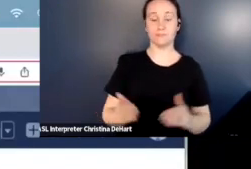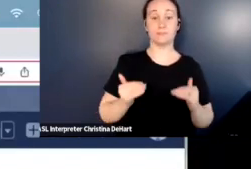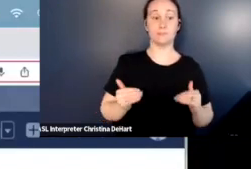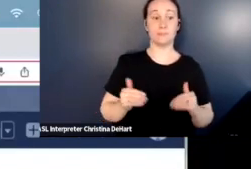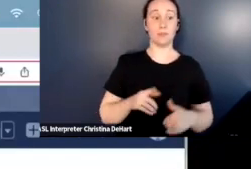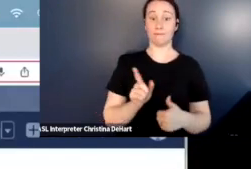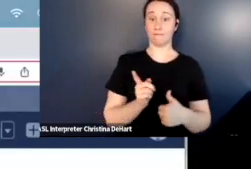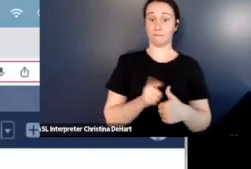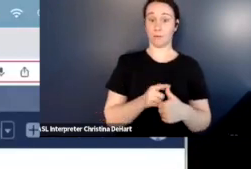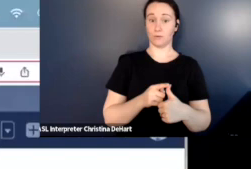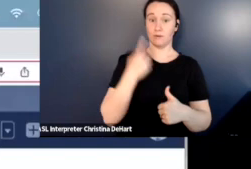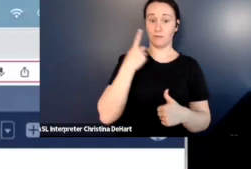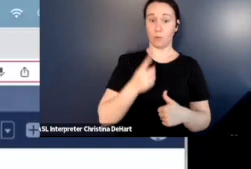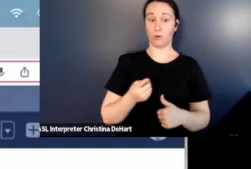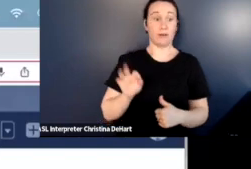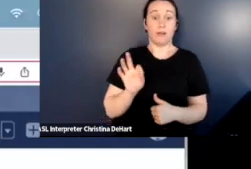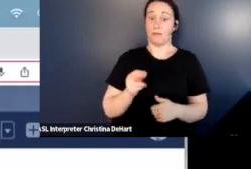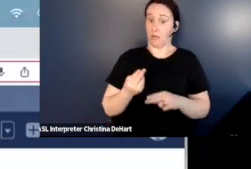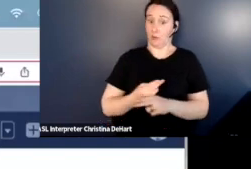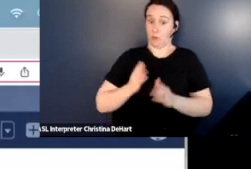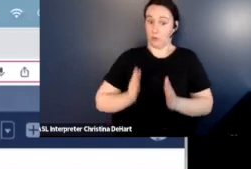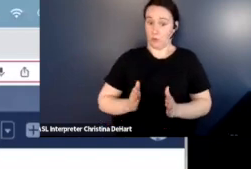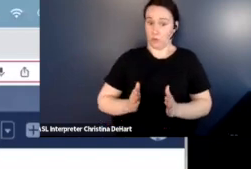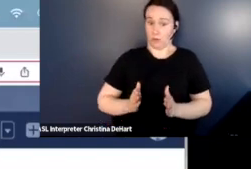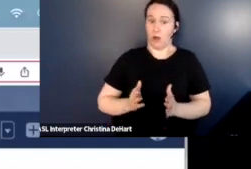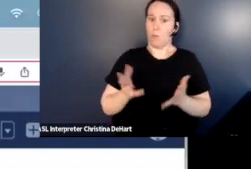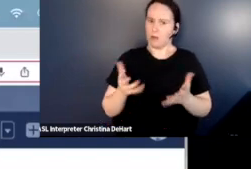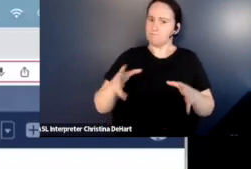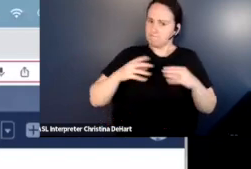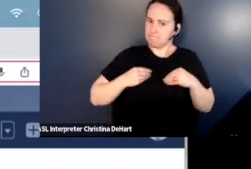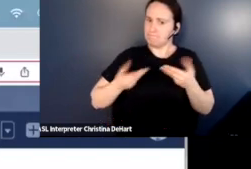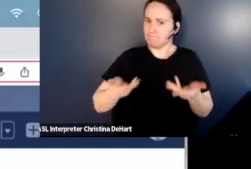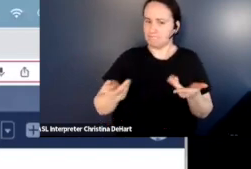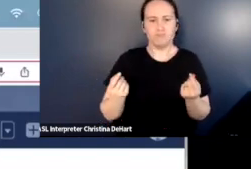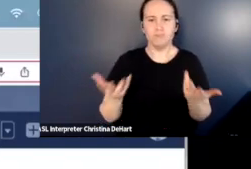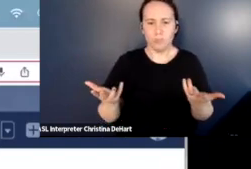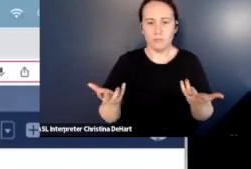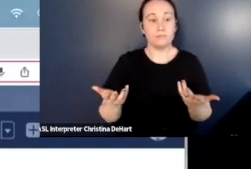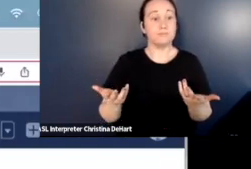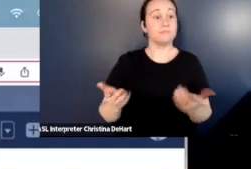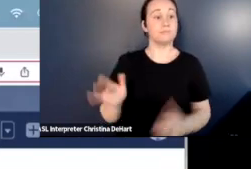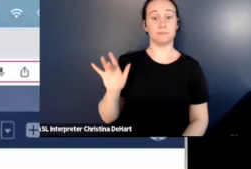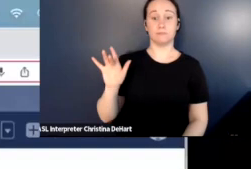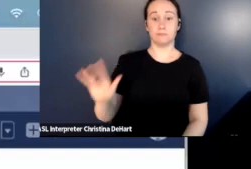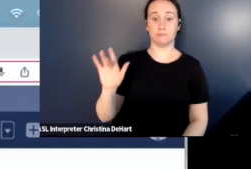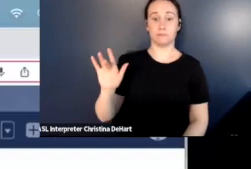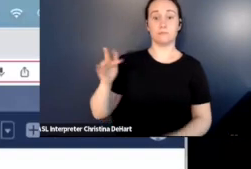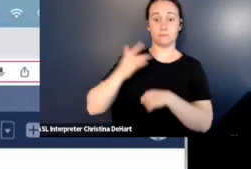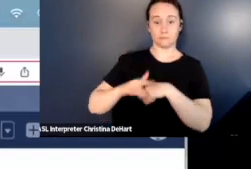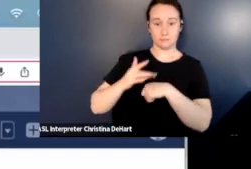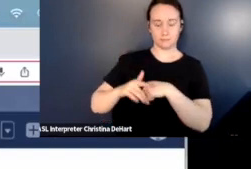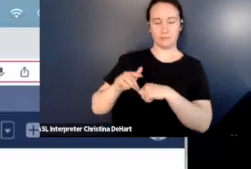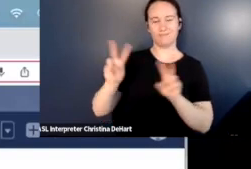First, for a user to be able to accept an interaction, they will mark themselves as on queue.